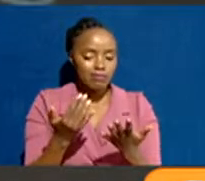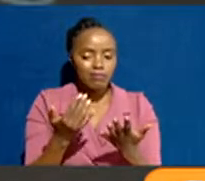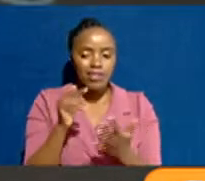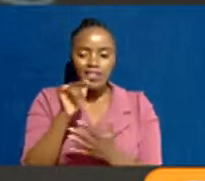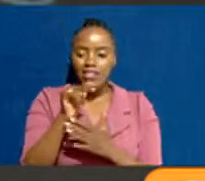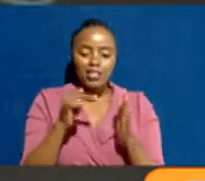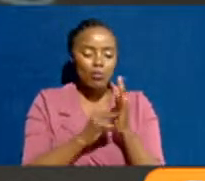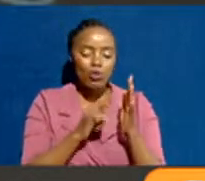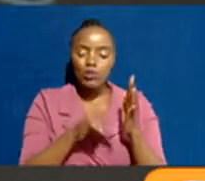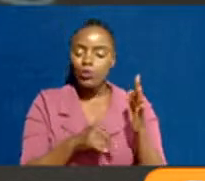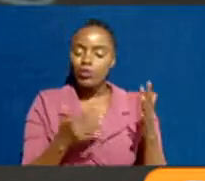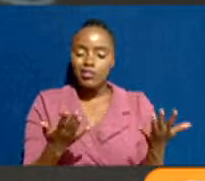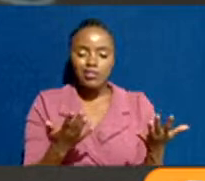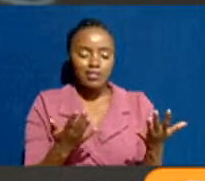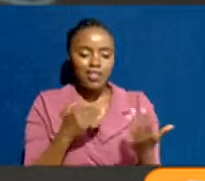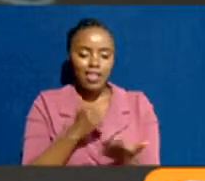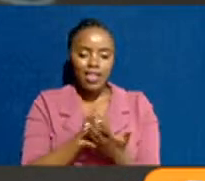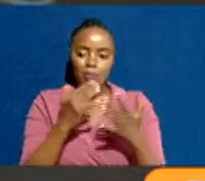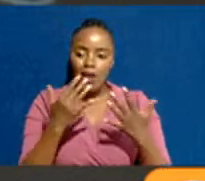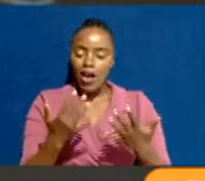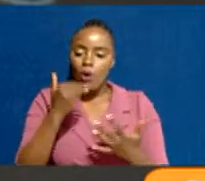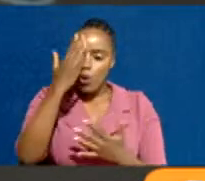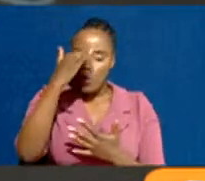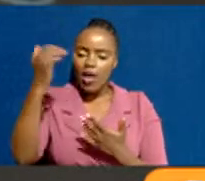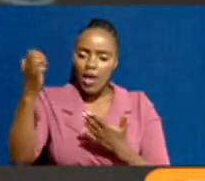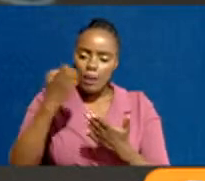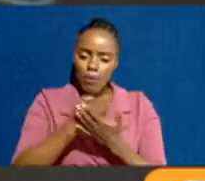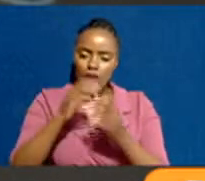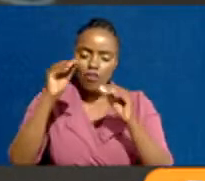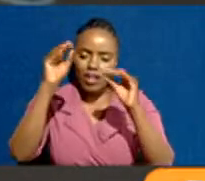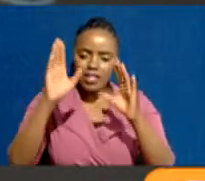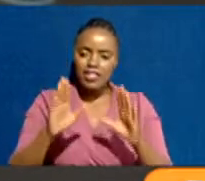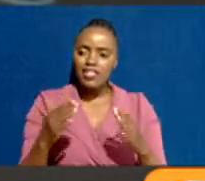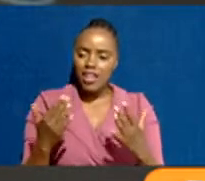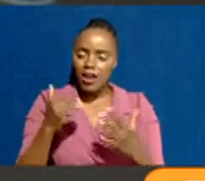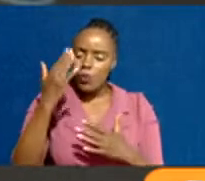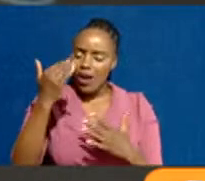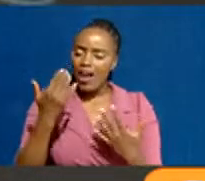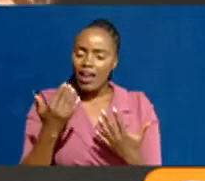What the hell is that fellow doing? Why can't we employ a teacher instead? Okay.